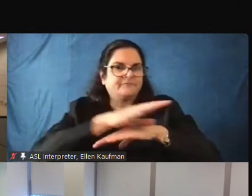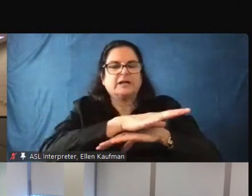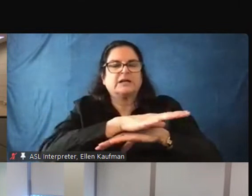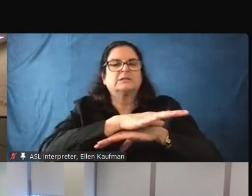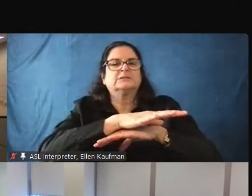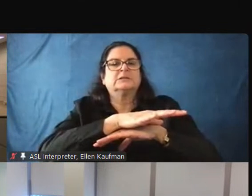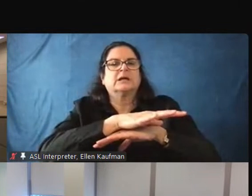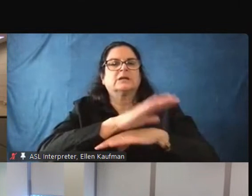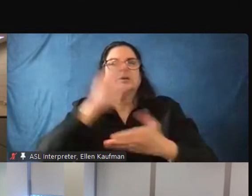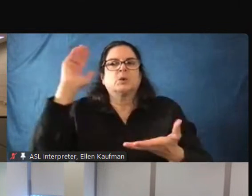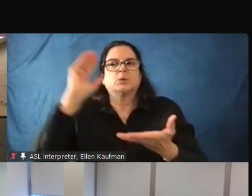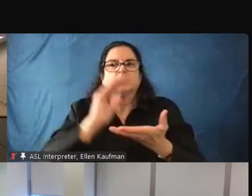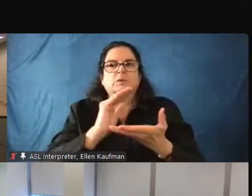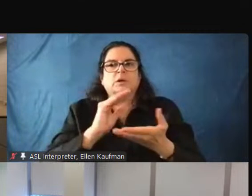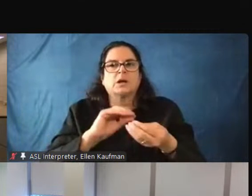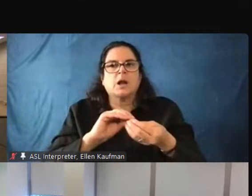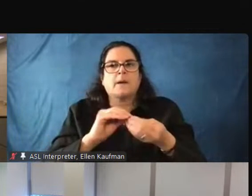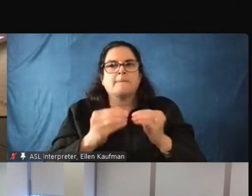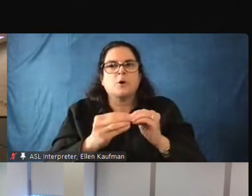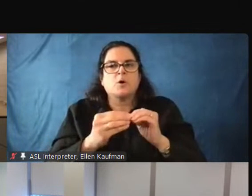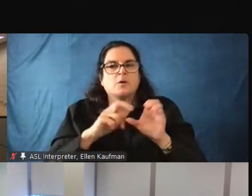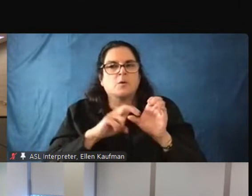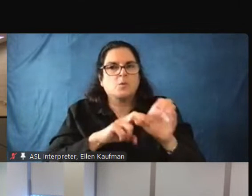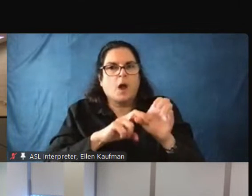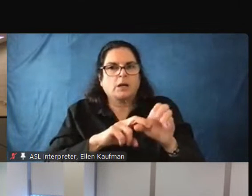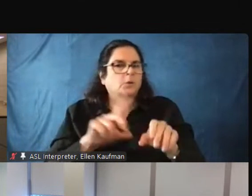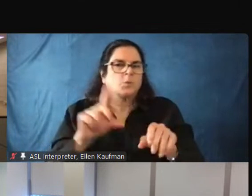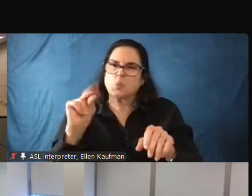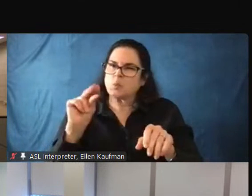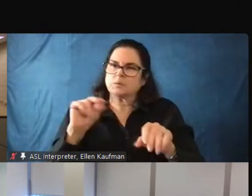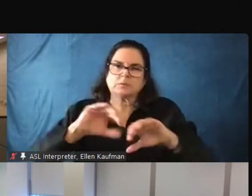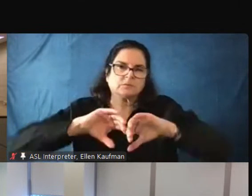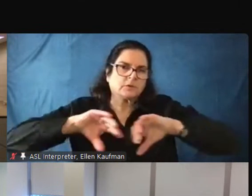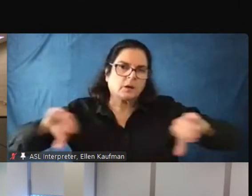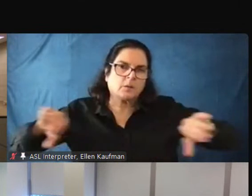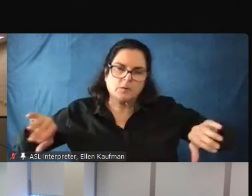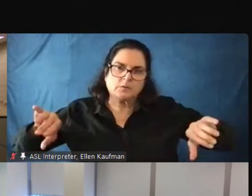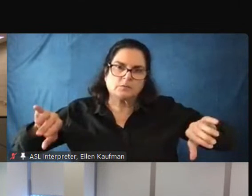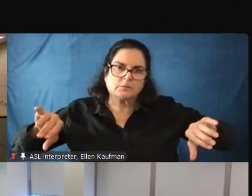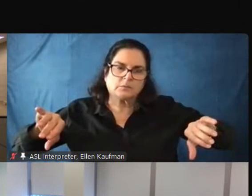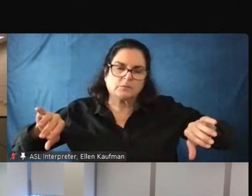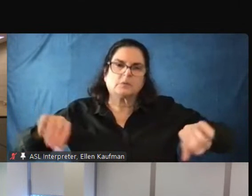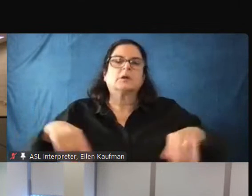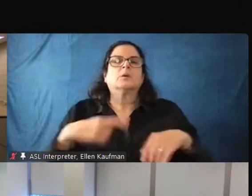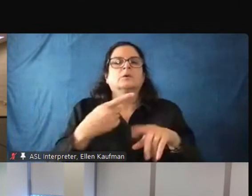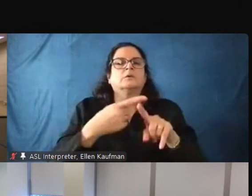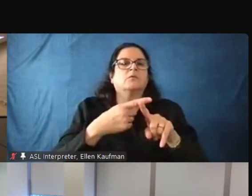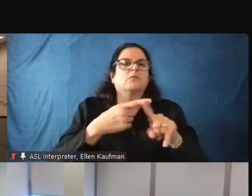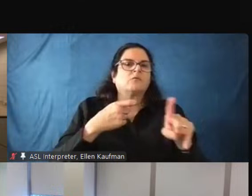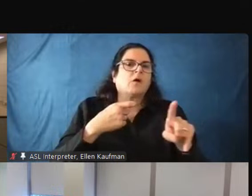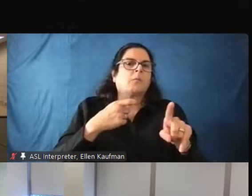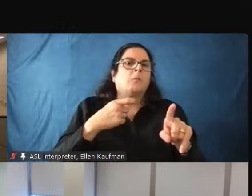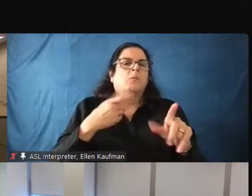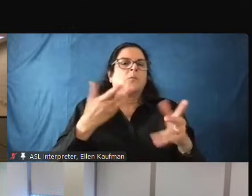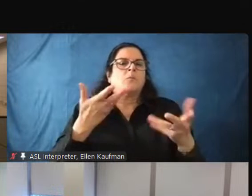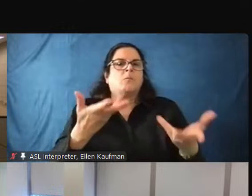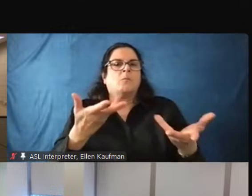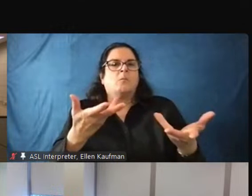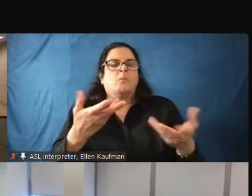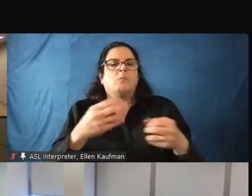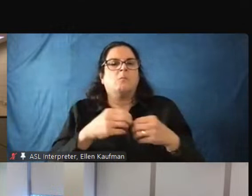about. That's really what has impacted transit performance in the region. And so looking at governance wouldn't